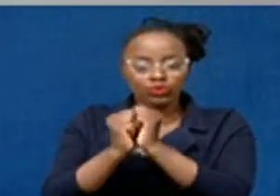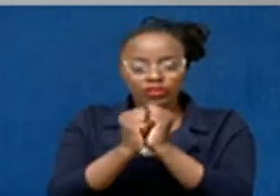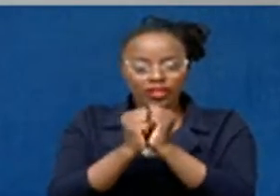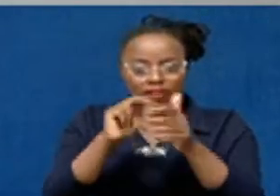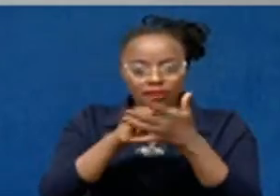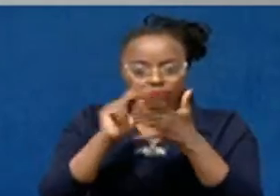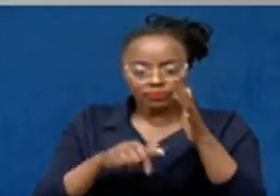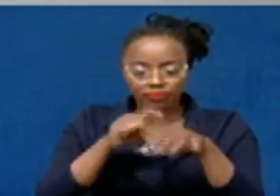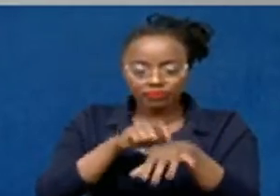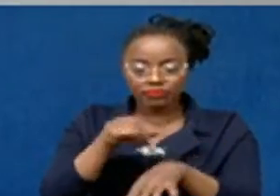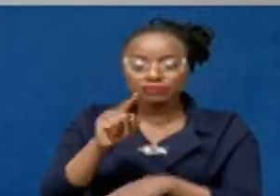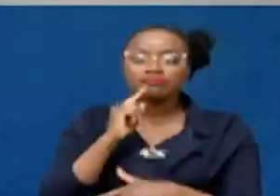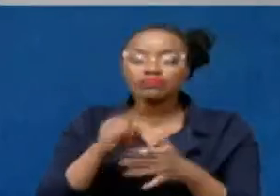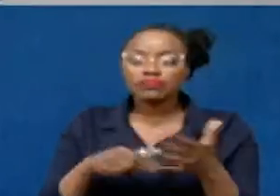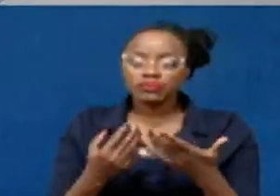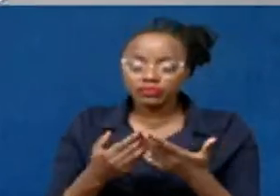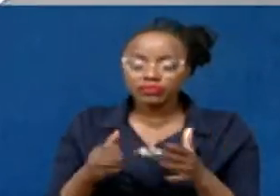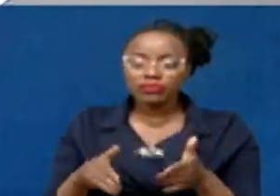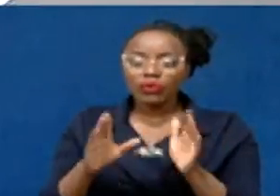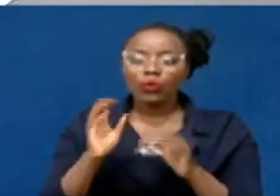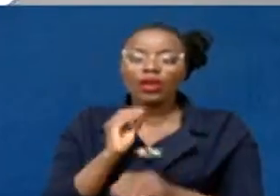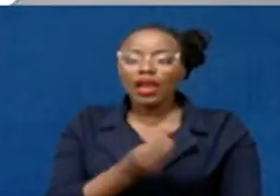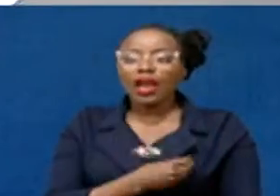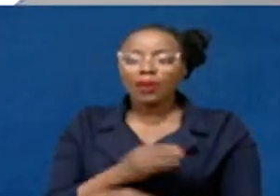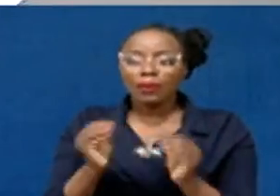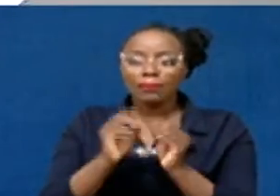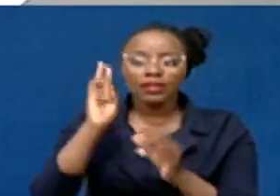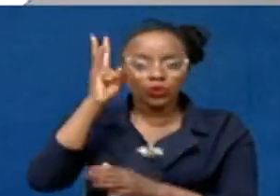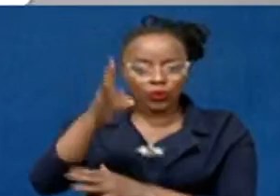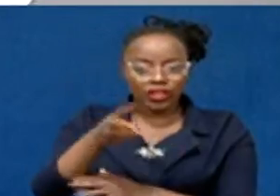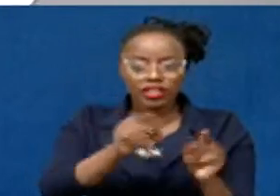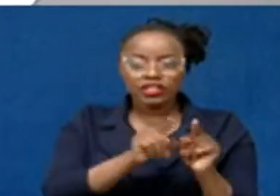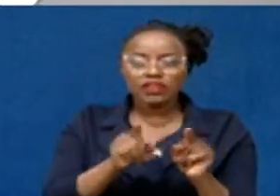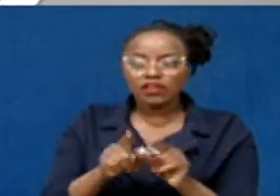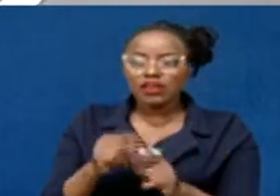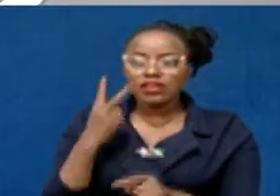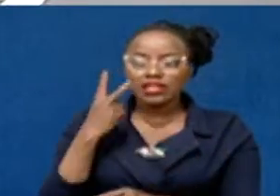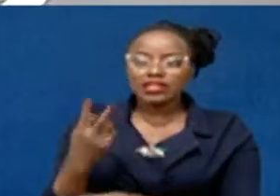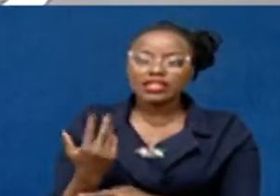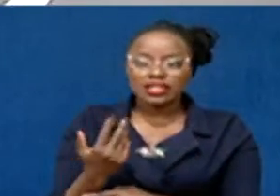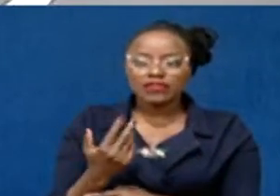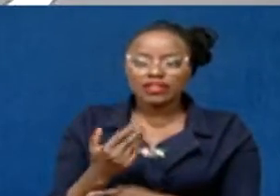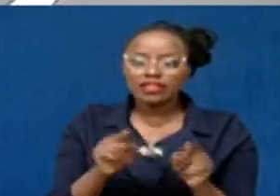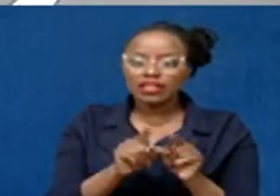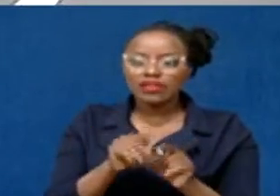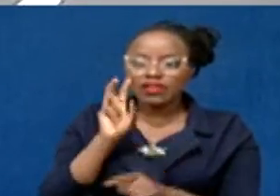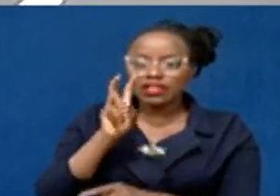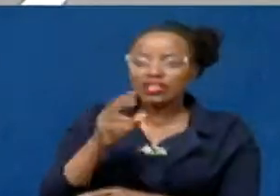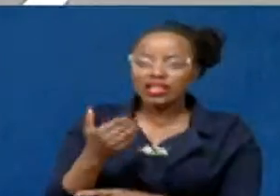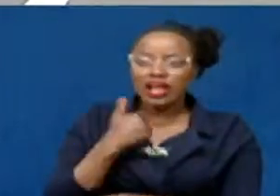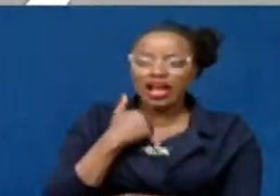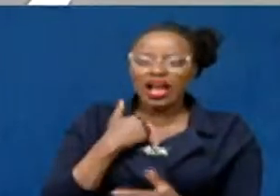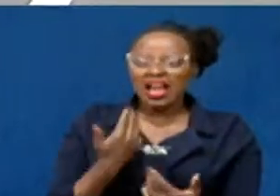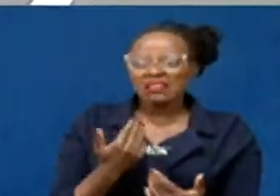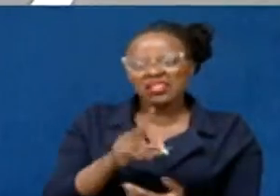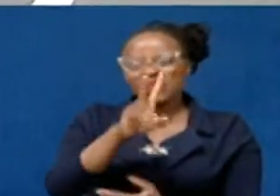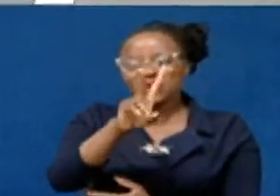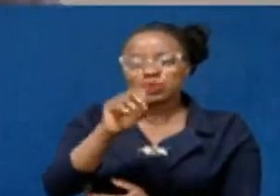so when he says, barabara zetu zitakutana pamoja, sounds, reads, smells like a knack